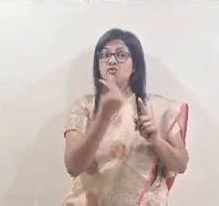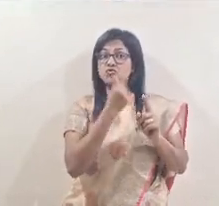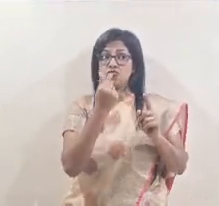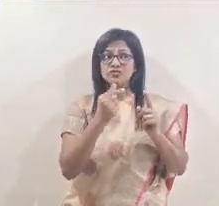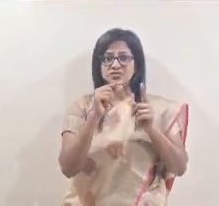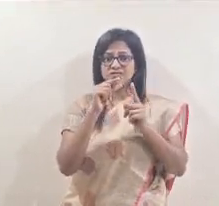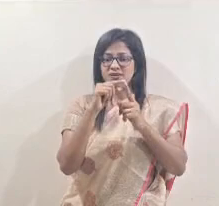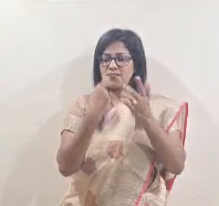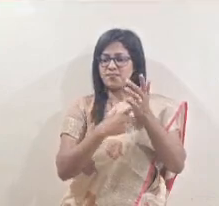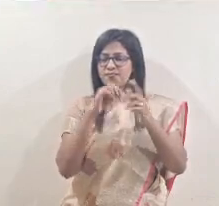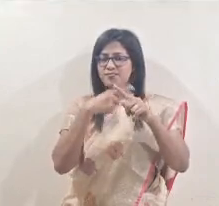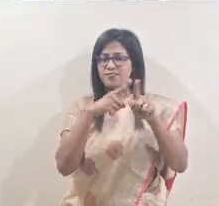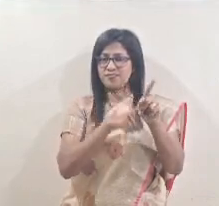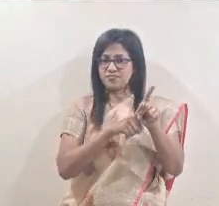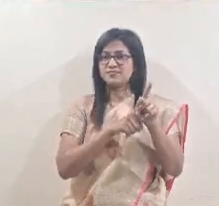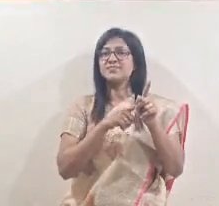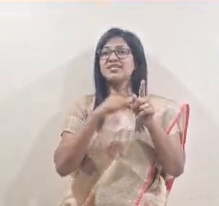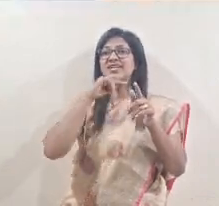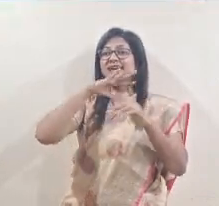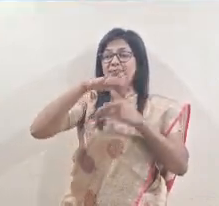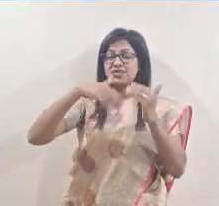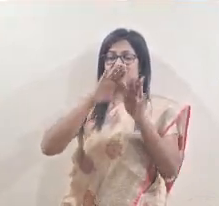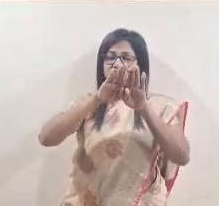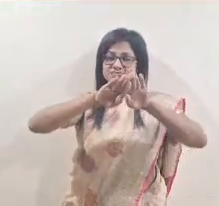proxy to disaggregate the emissions.